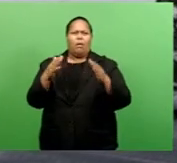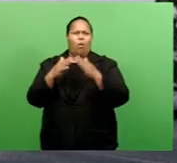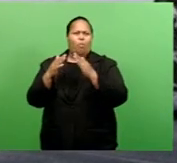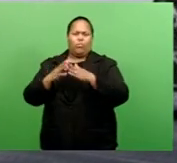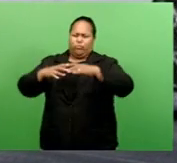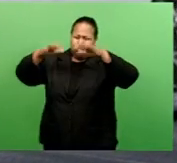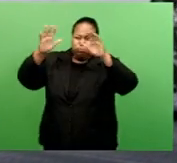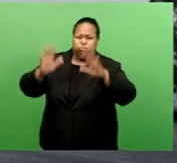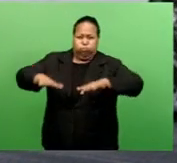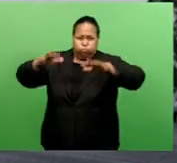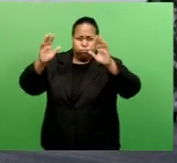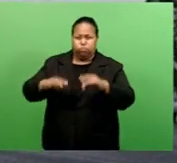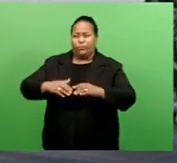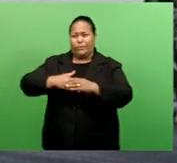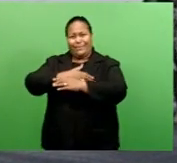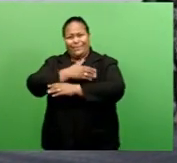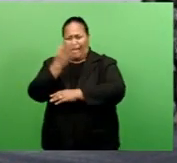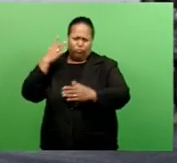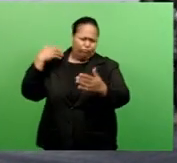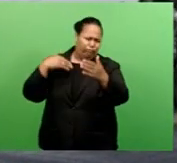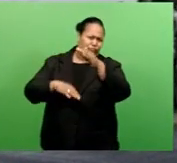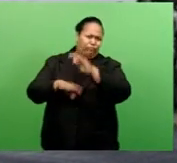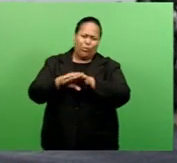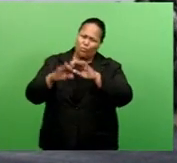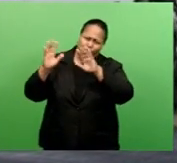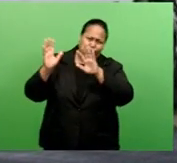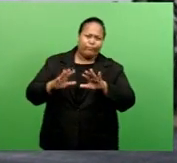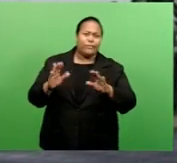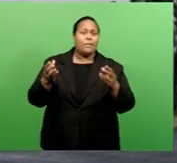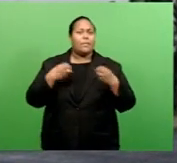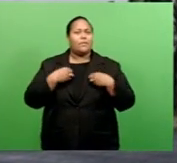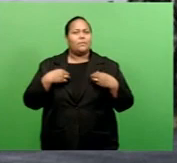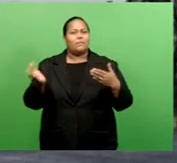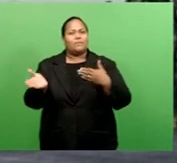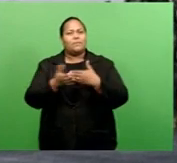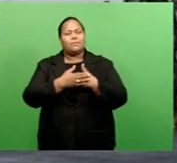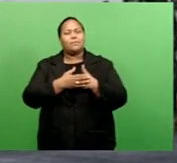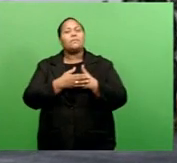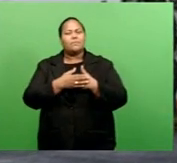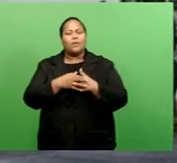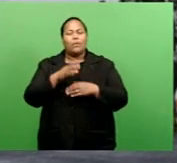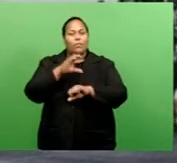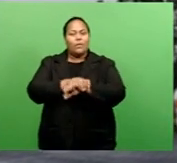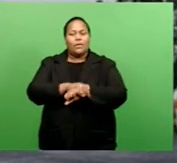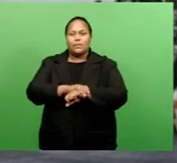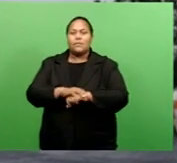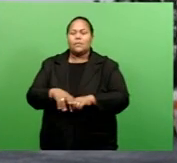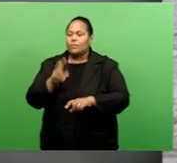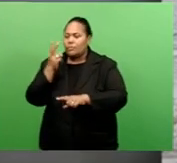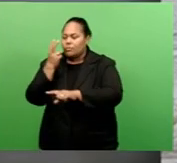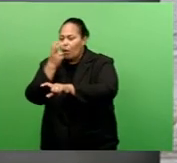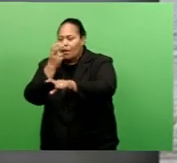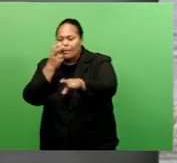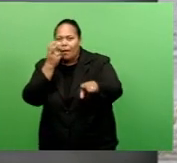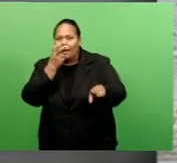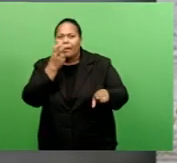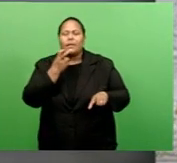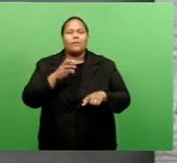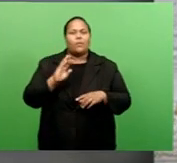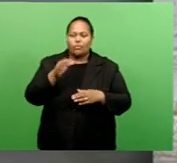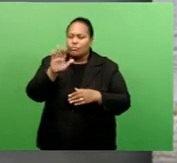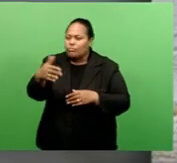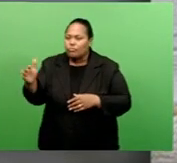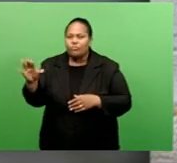day. Most businesses in town remained closed as police made rounds ensuring affected Fijians were assisted.